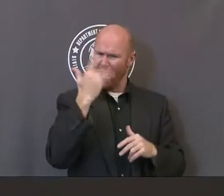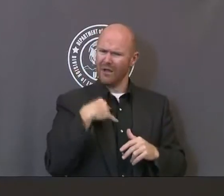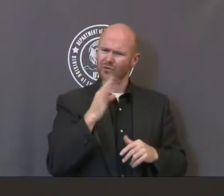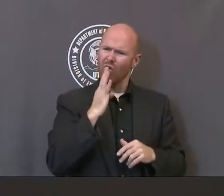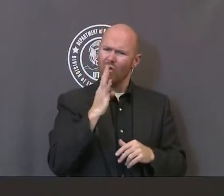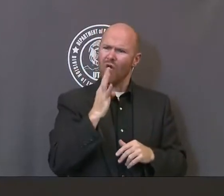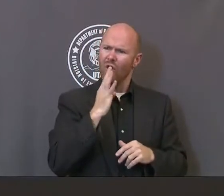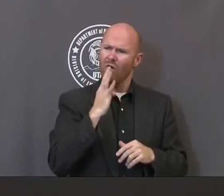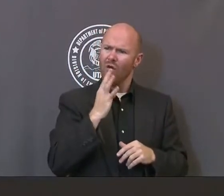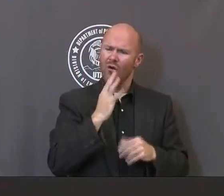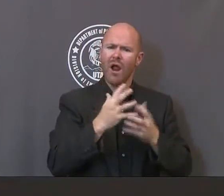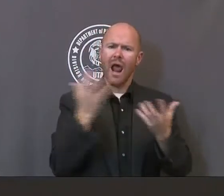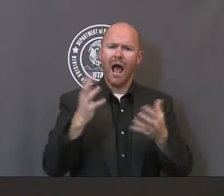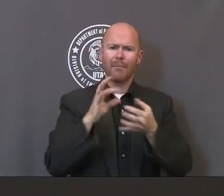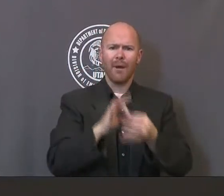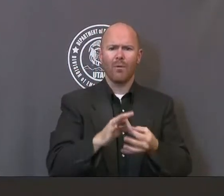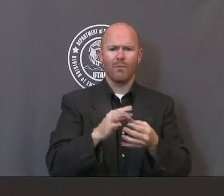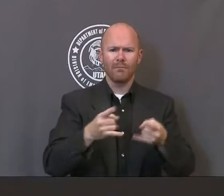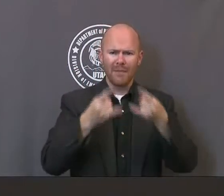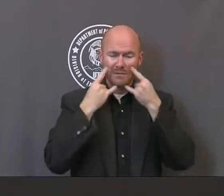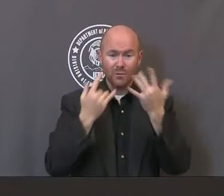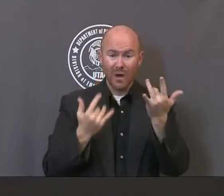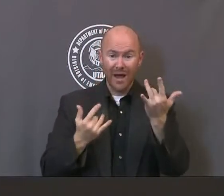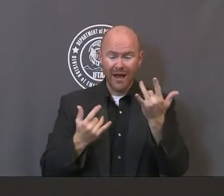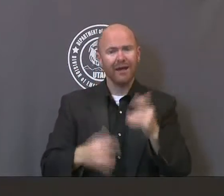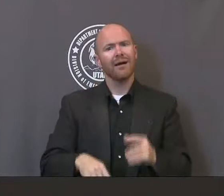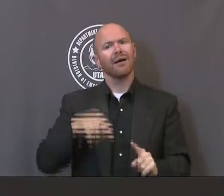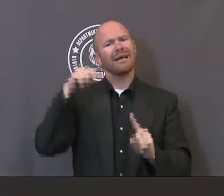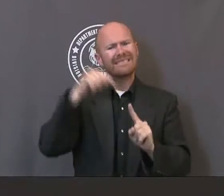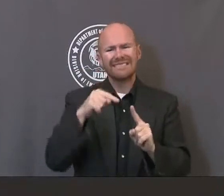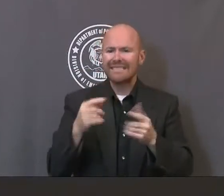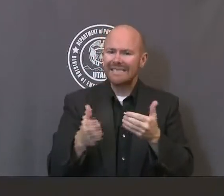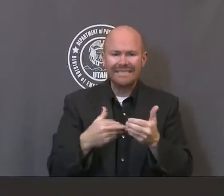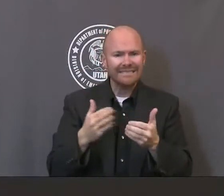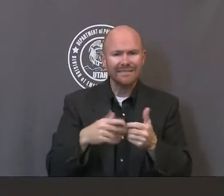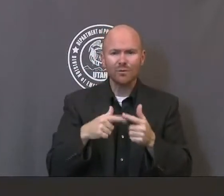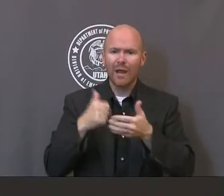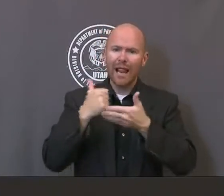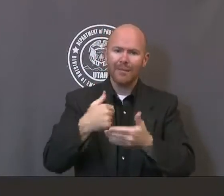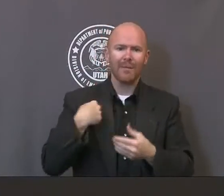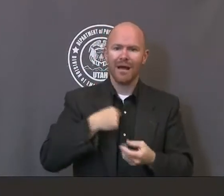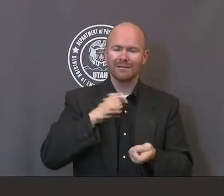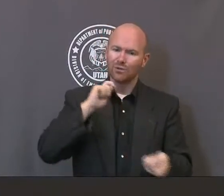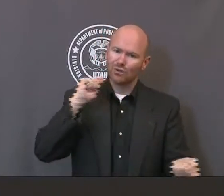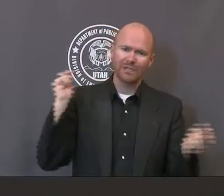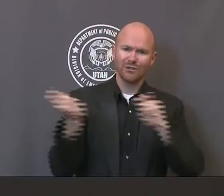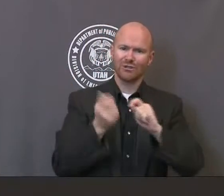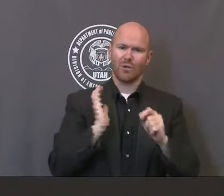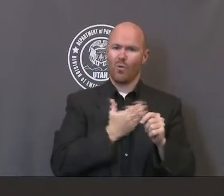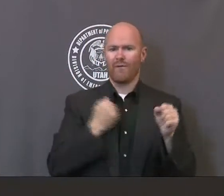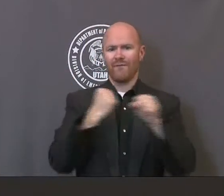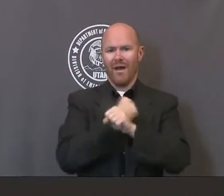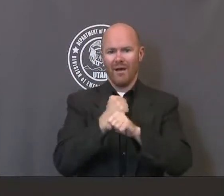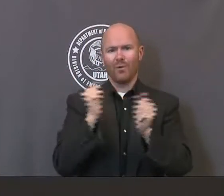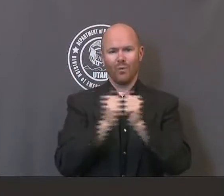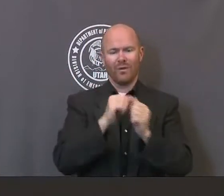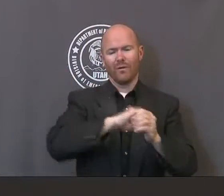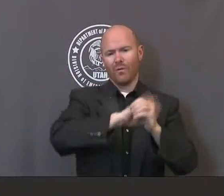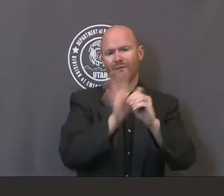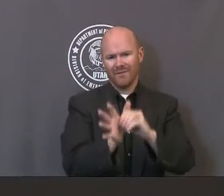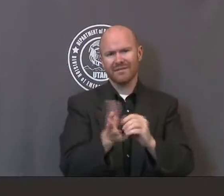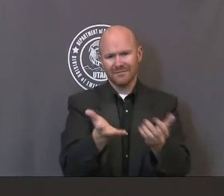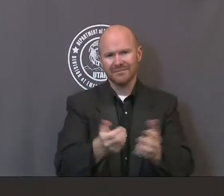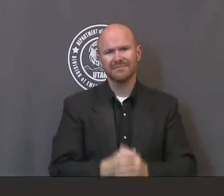an easy step, an easy tactic to make a big difference on the virus and the spread in the